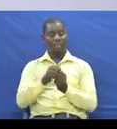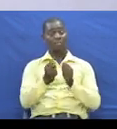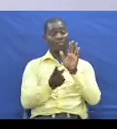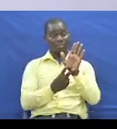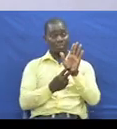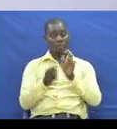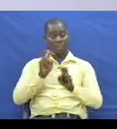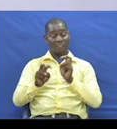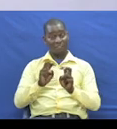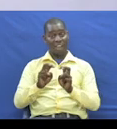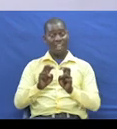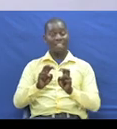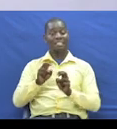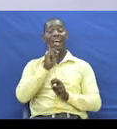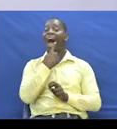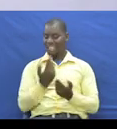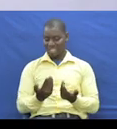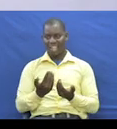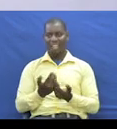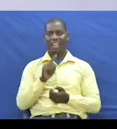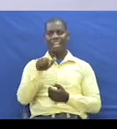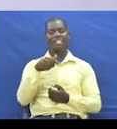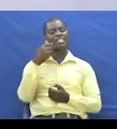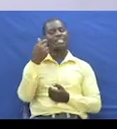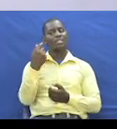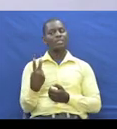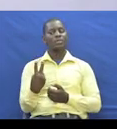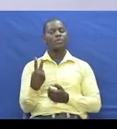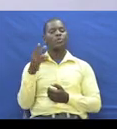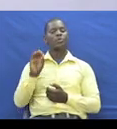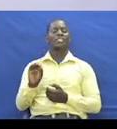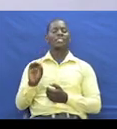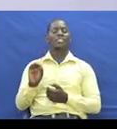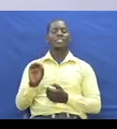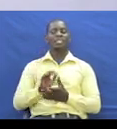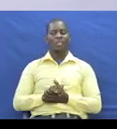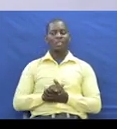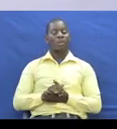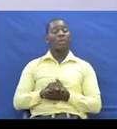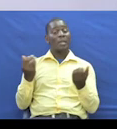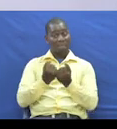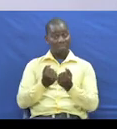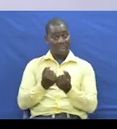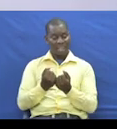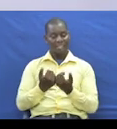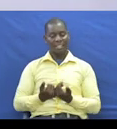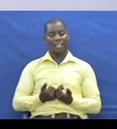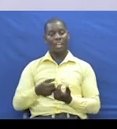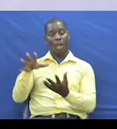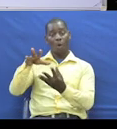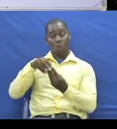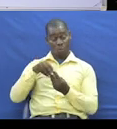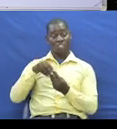subject of the formula, and you can find the answer, which is what? It's 20. Good. So you can make a conclusion